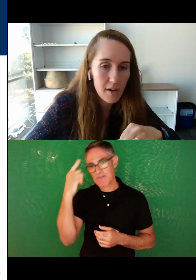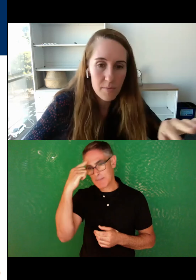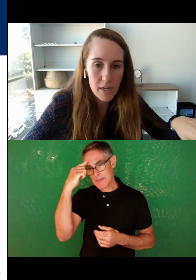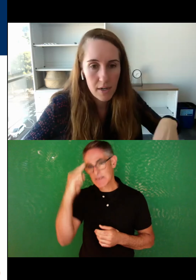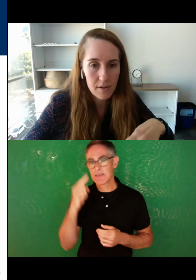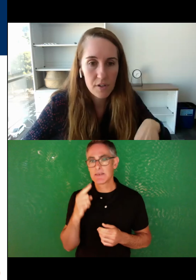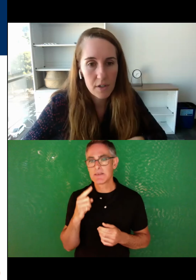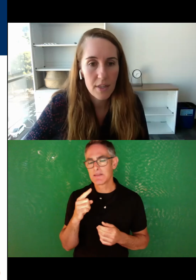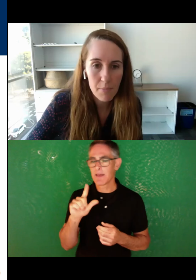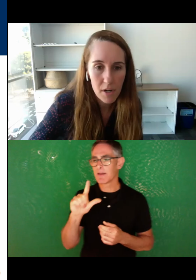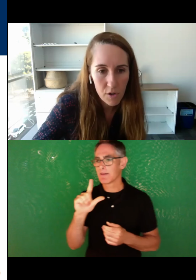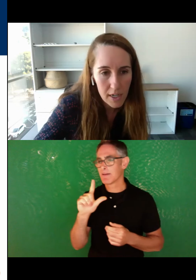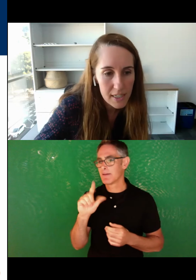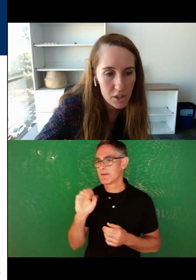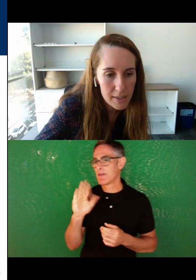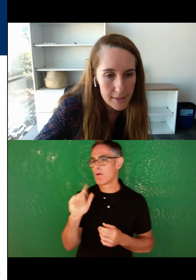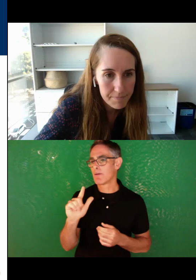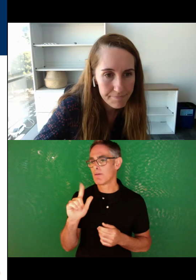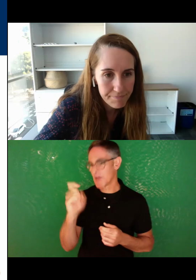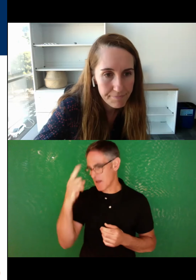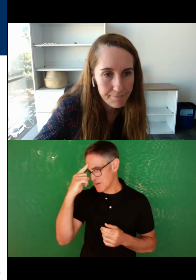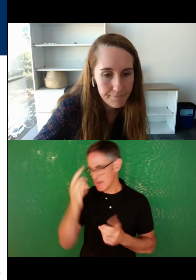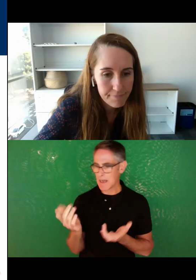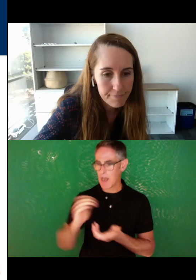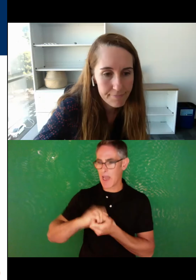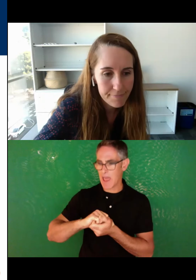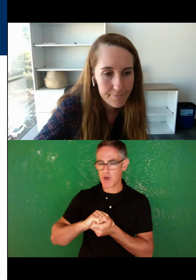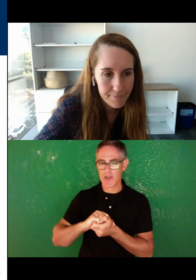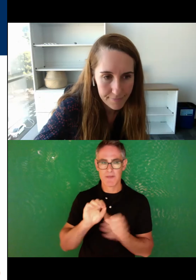local government kind of collaborative organizations.